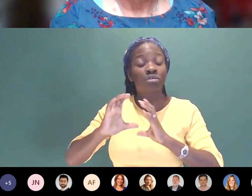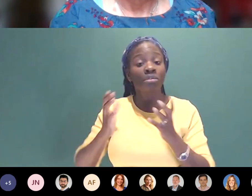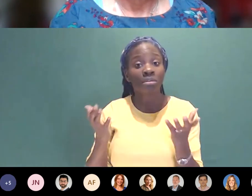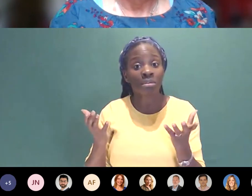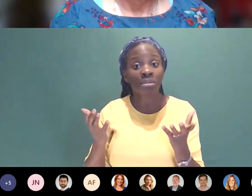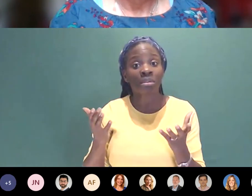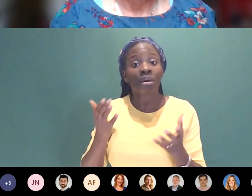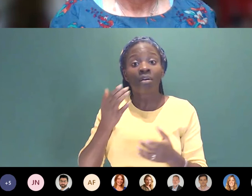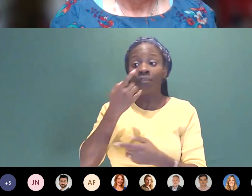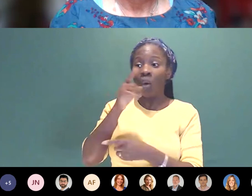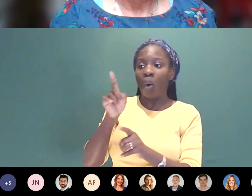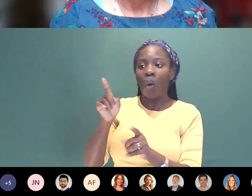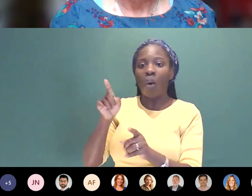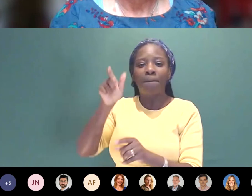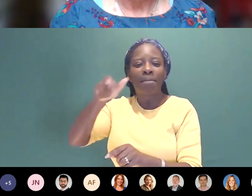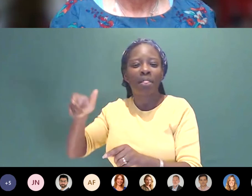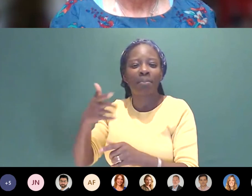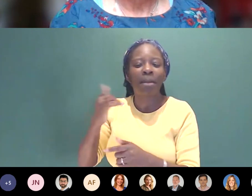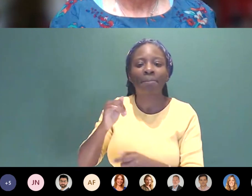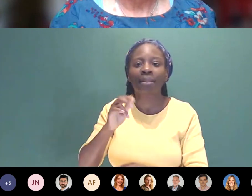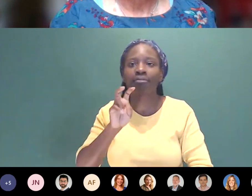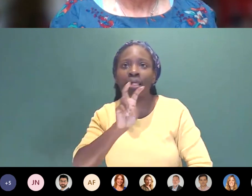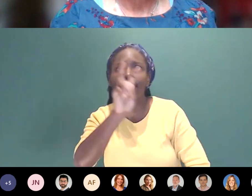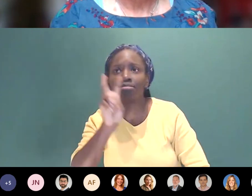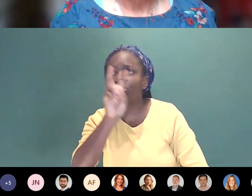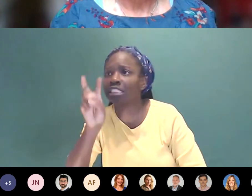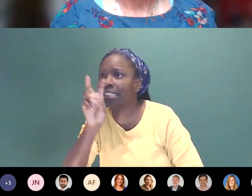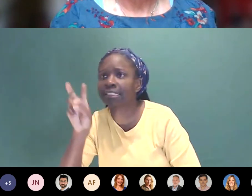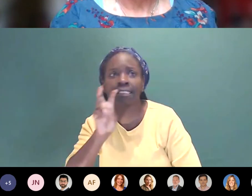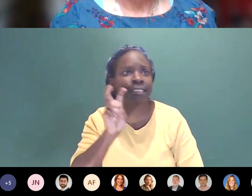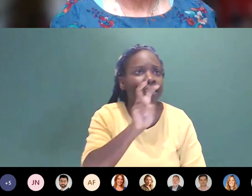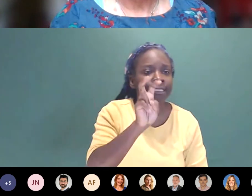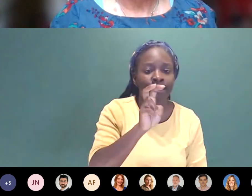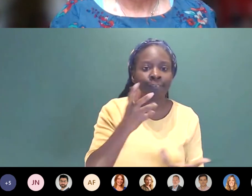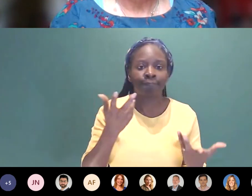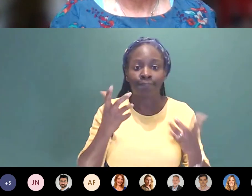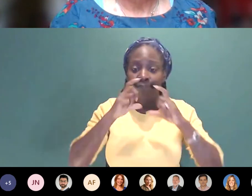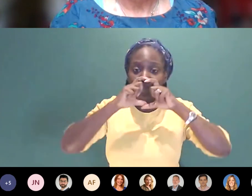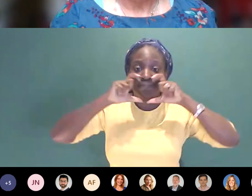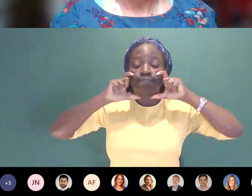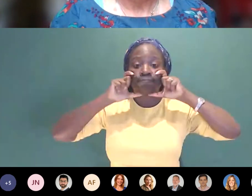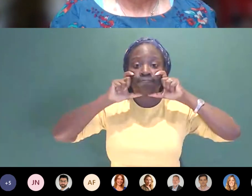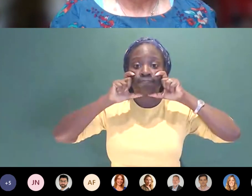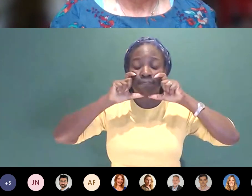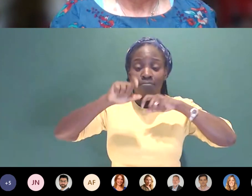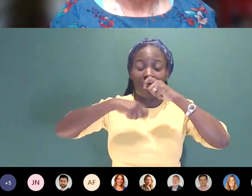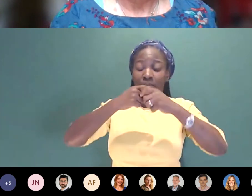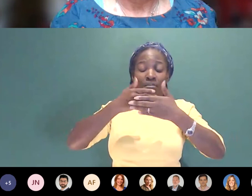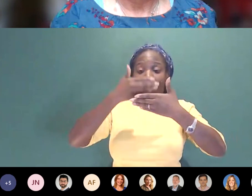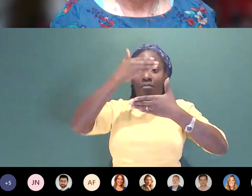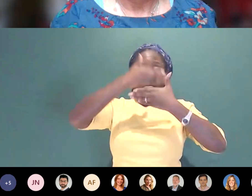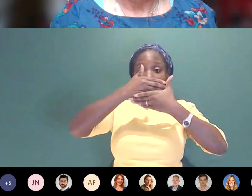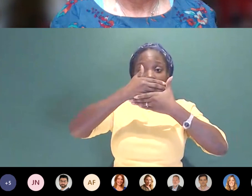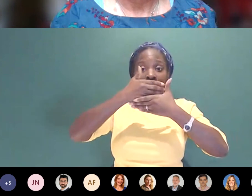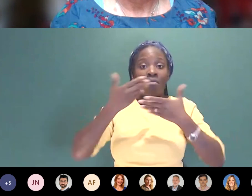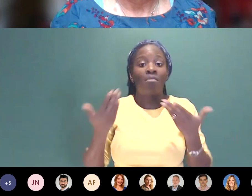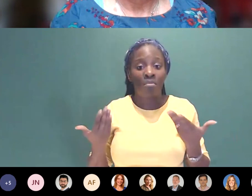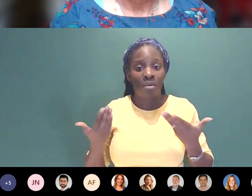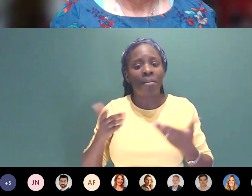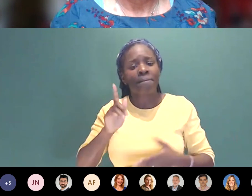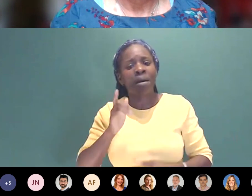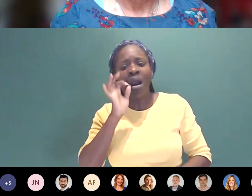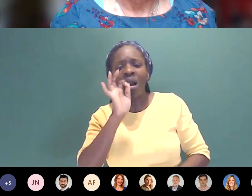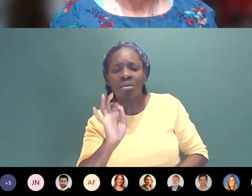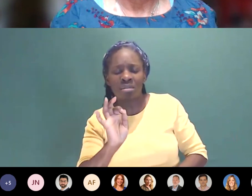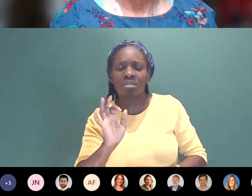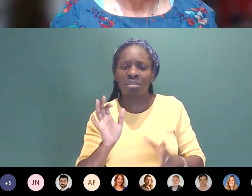that read lips as a means to communicate. And I'm just wondering, how do we